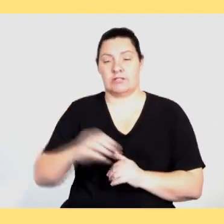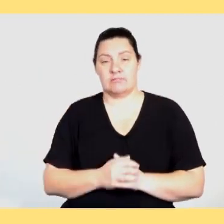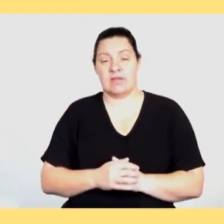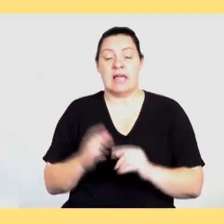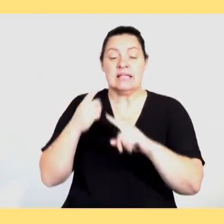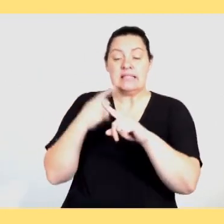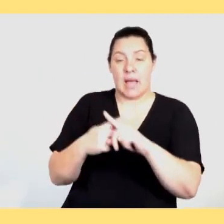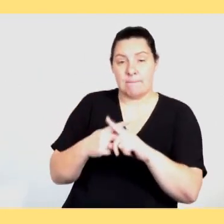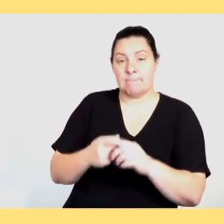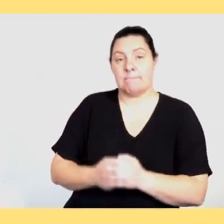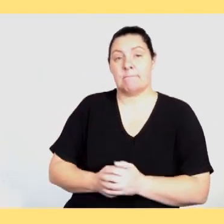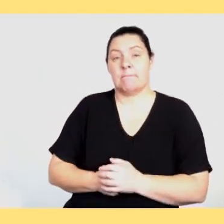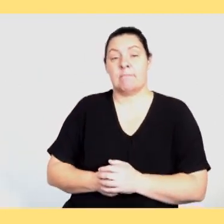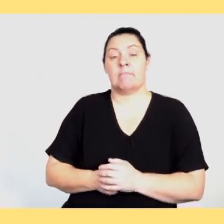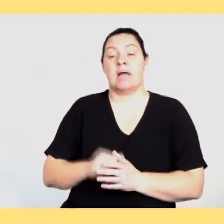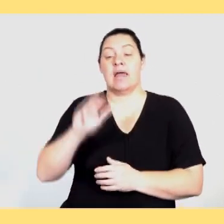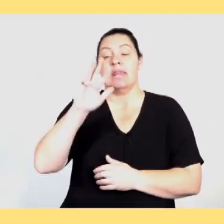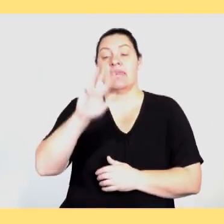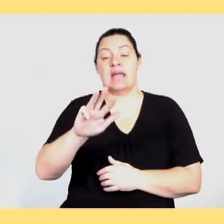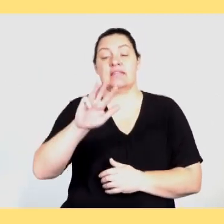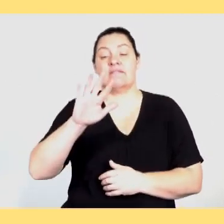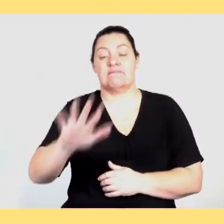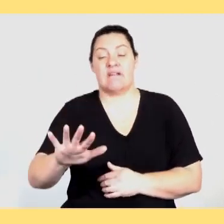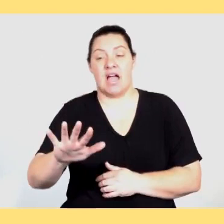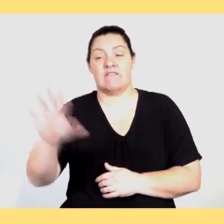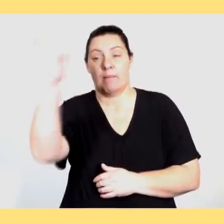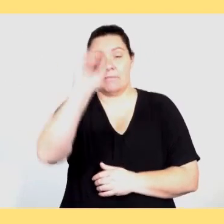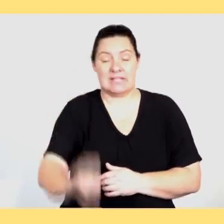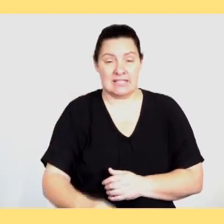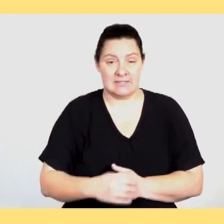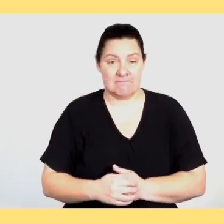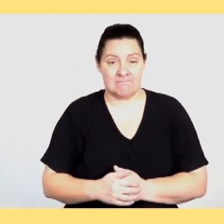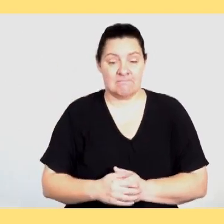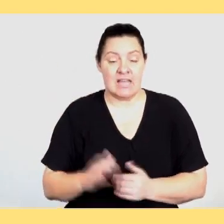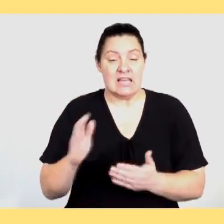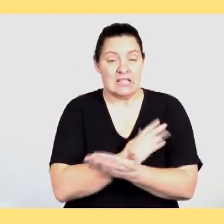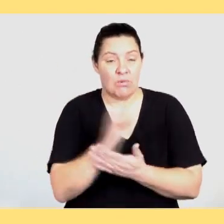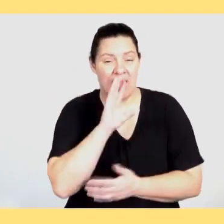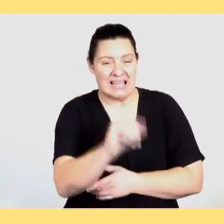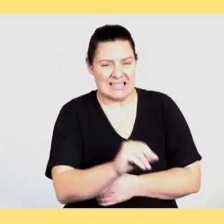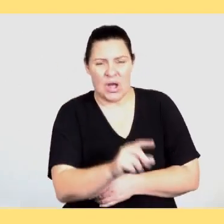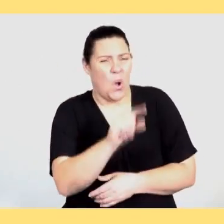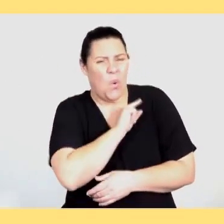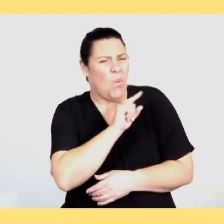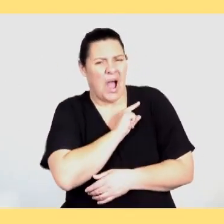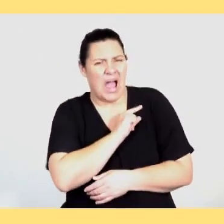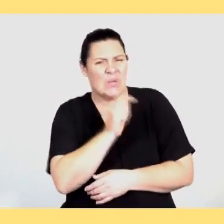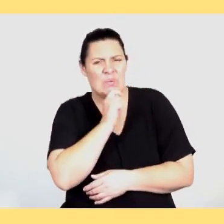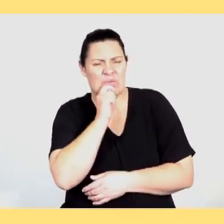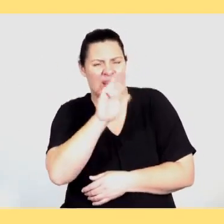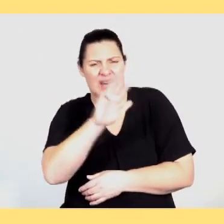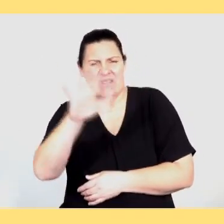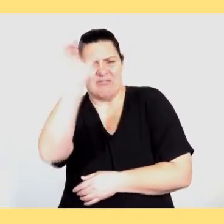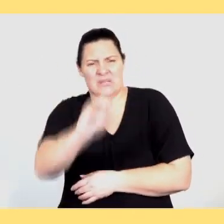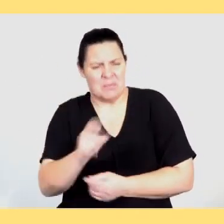9,200 multiplied by 95%. Someone would ask again, Mr. Simbi, why are you